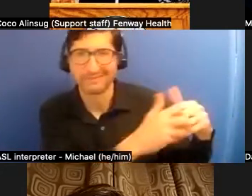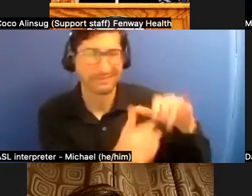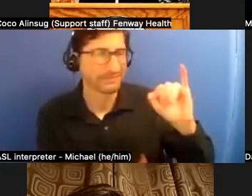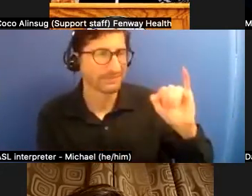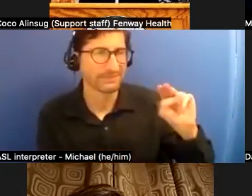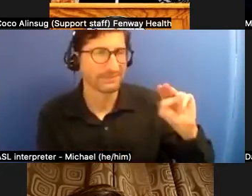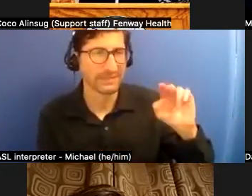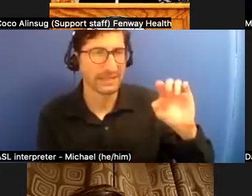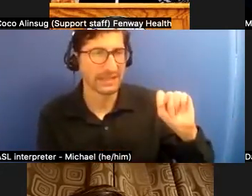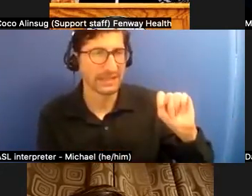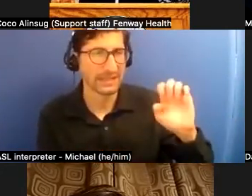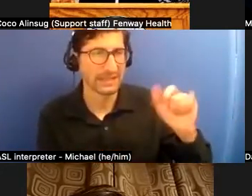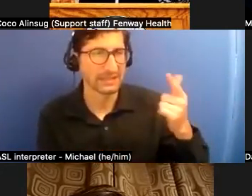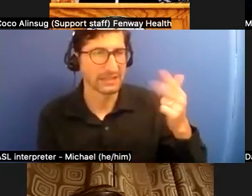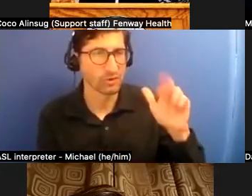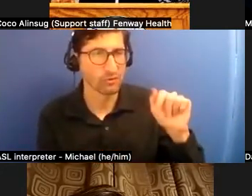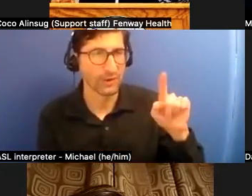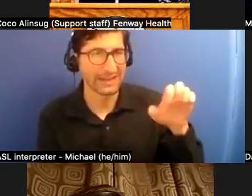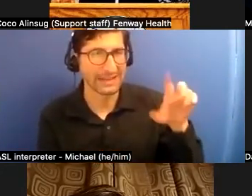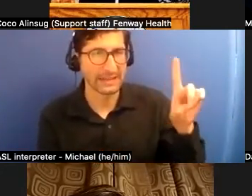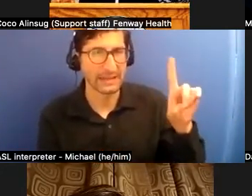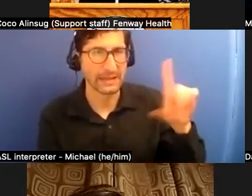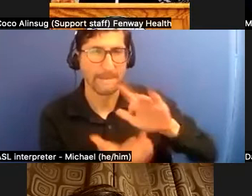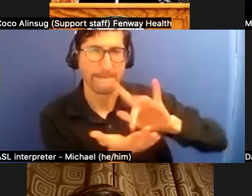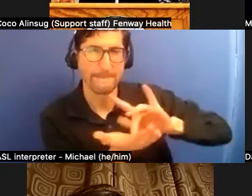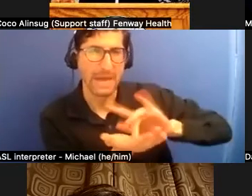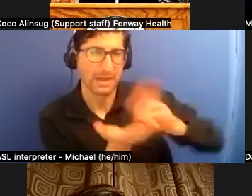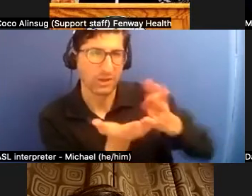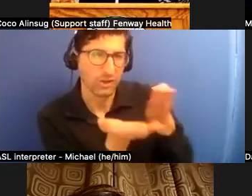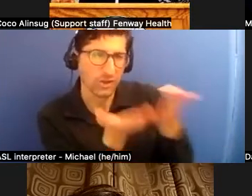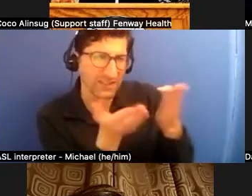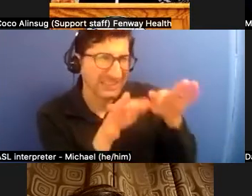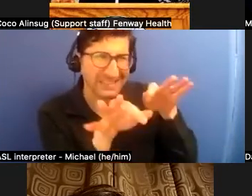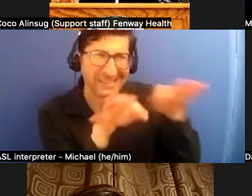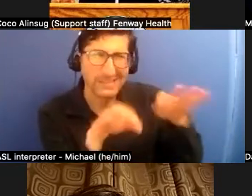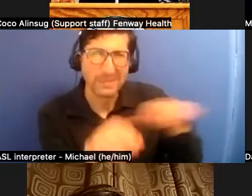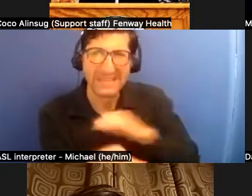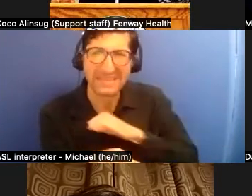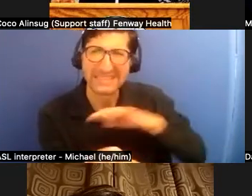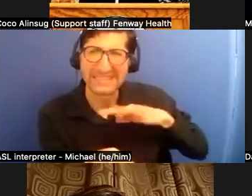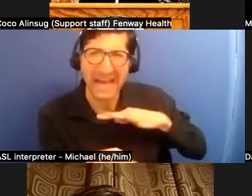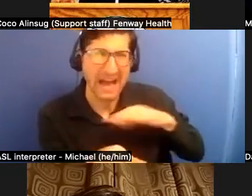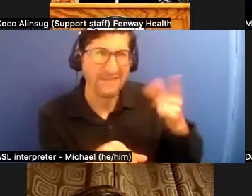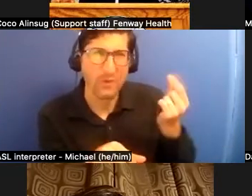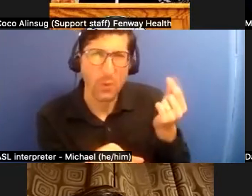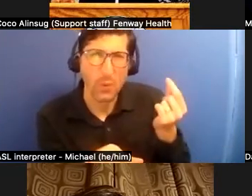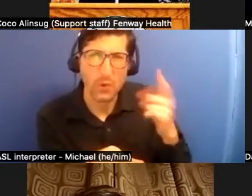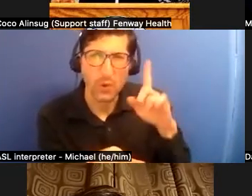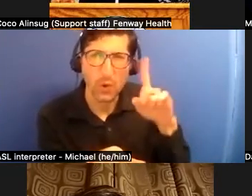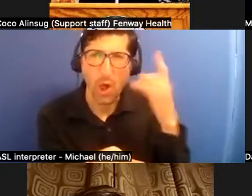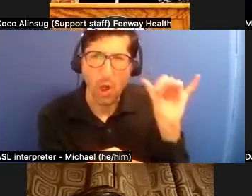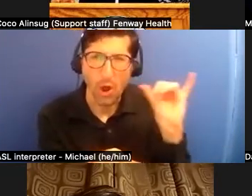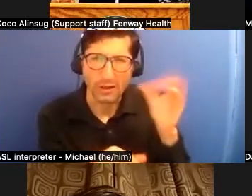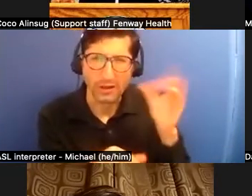the kind of staff that are on hand in different models to offer services to folks when they need